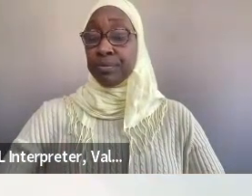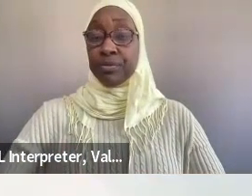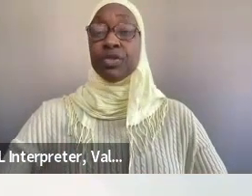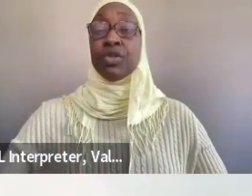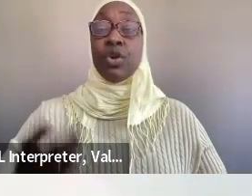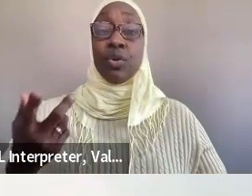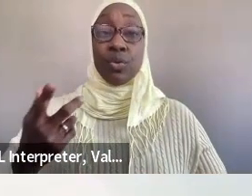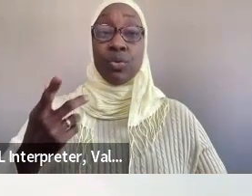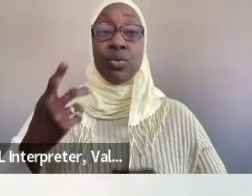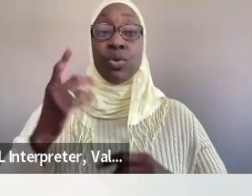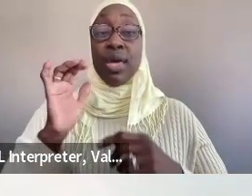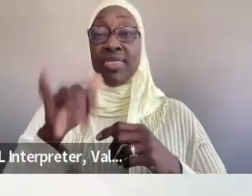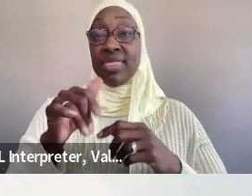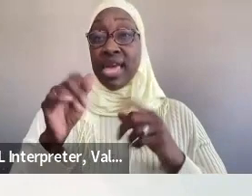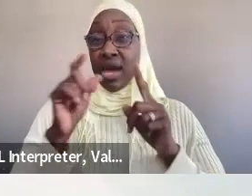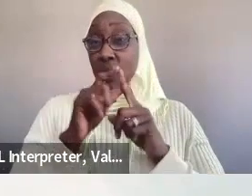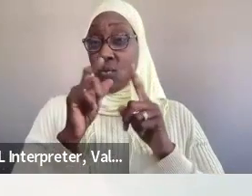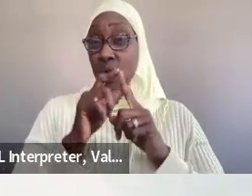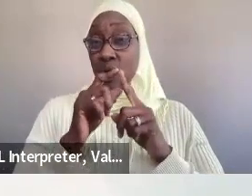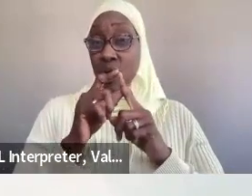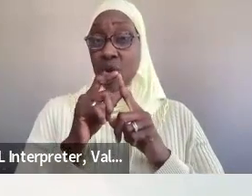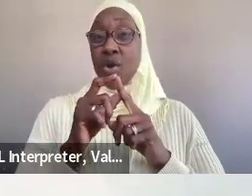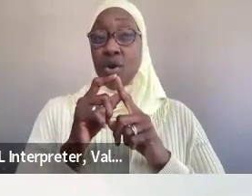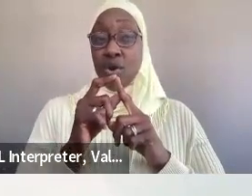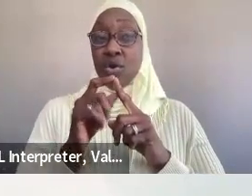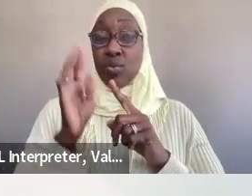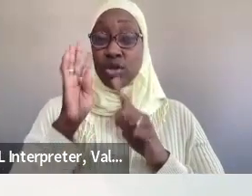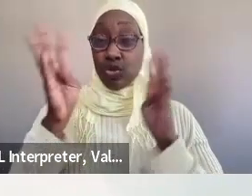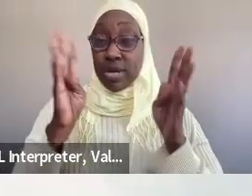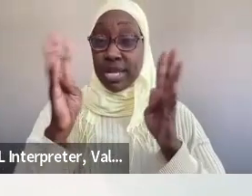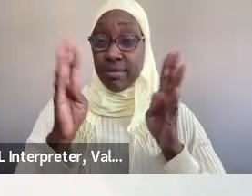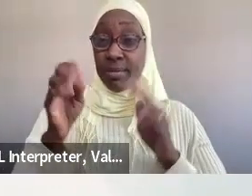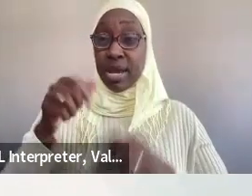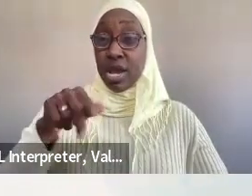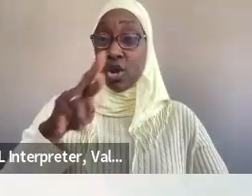as a term, sort of created as a term by disabled queer women of color,